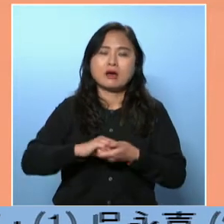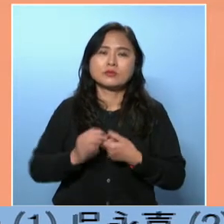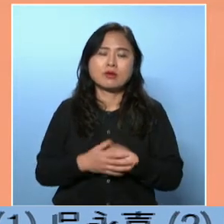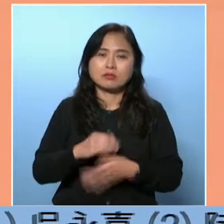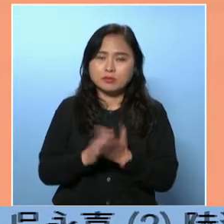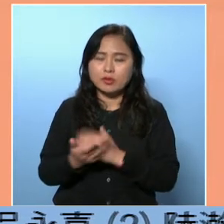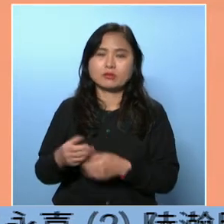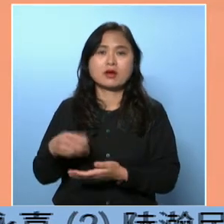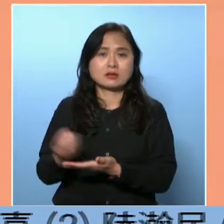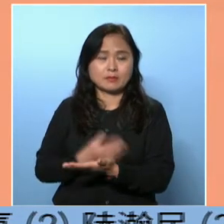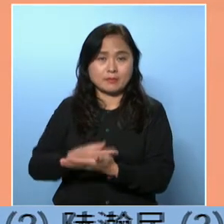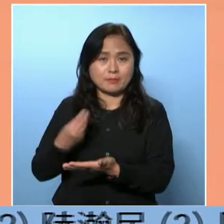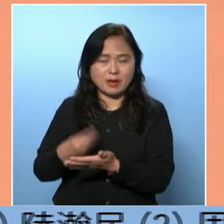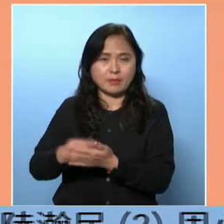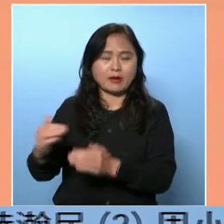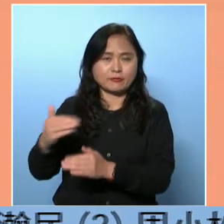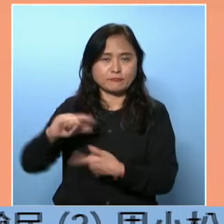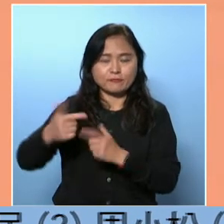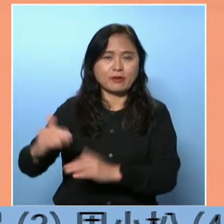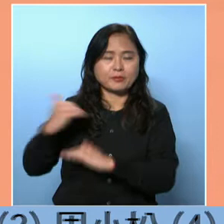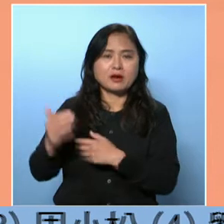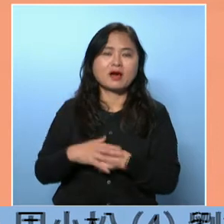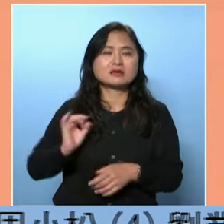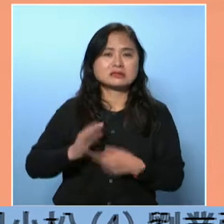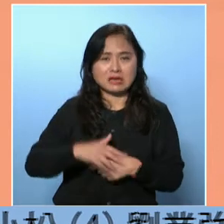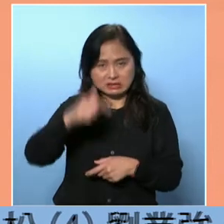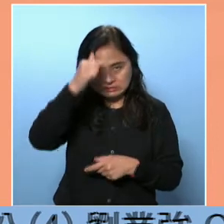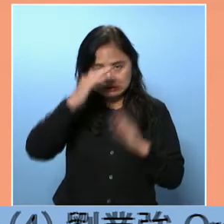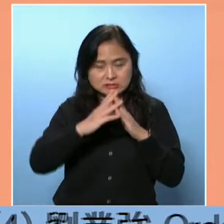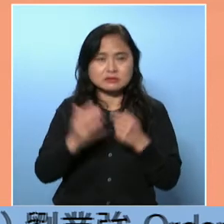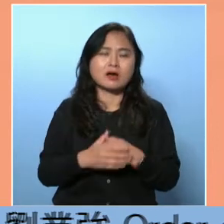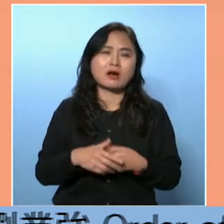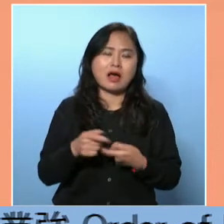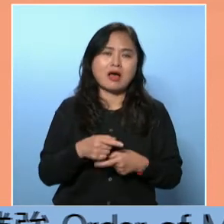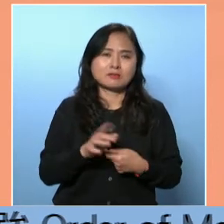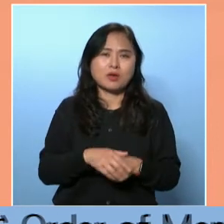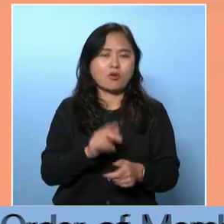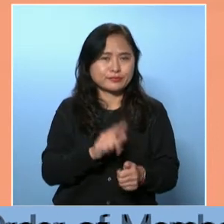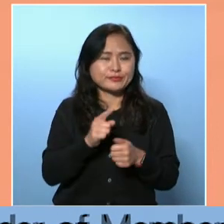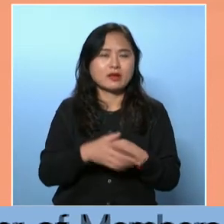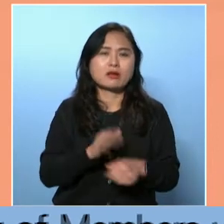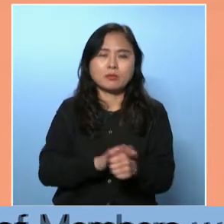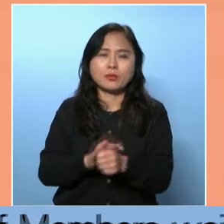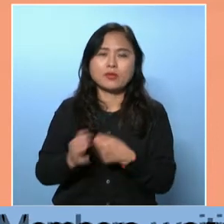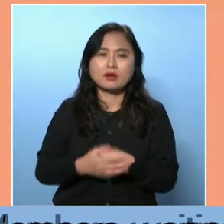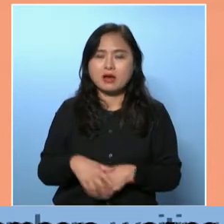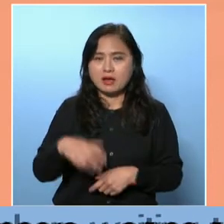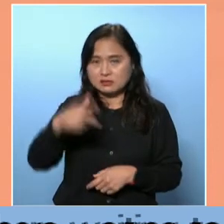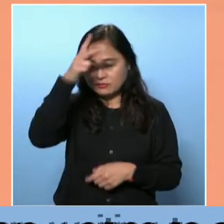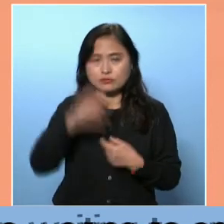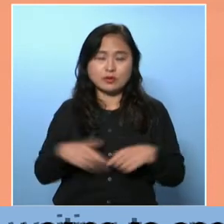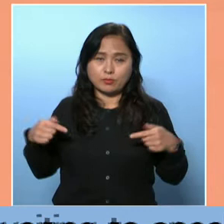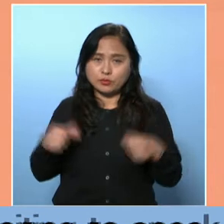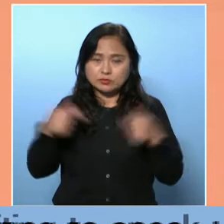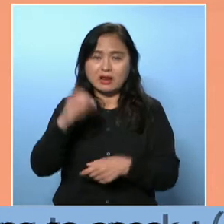consultations because hospitals are just overwhelmed. So we can mobilize resources in the private sector